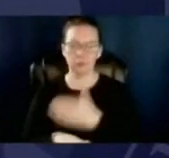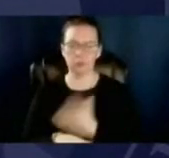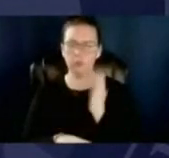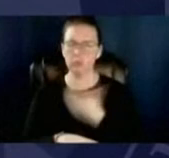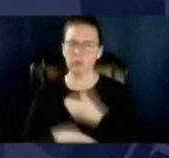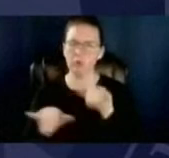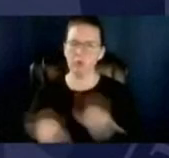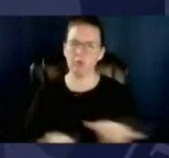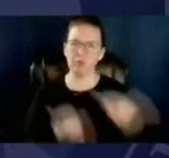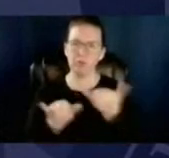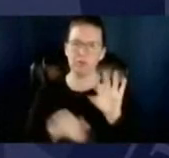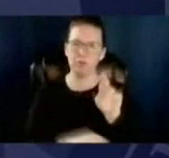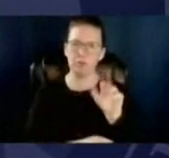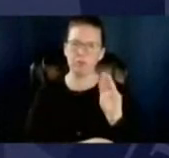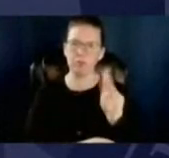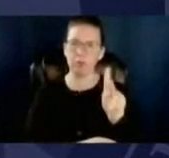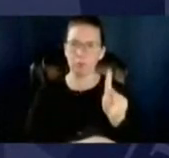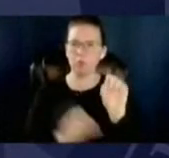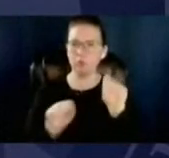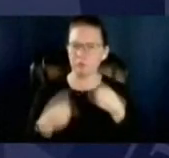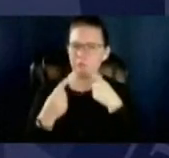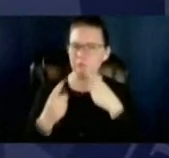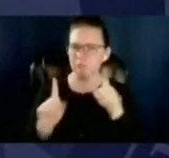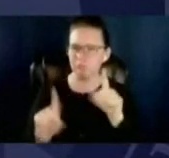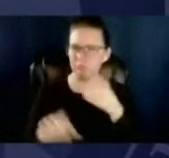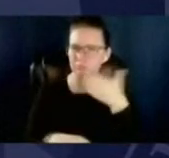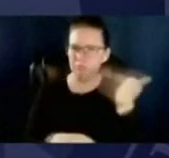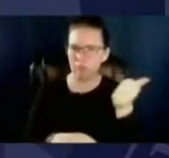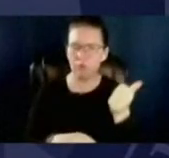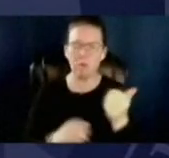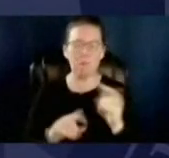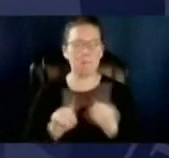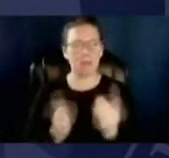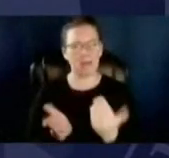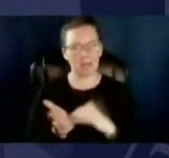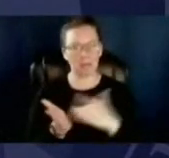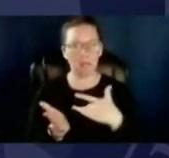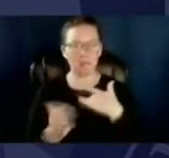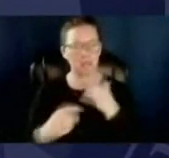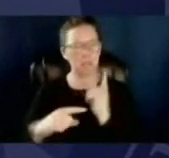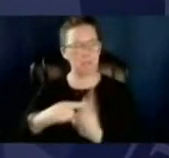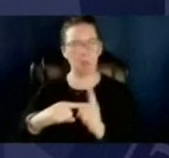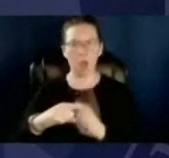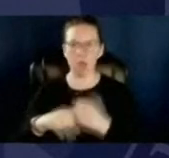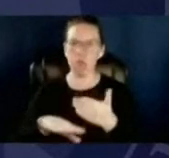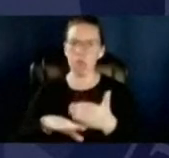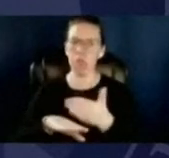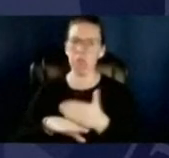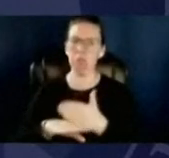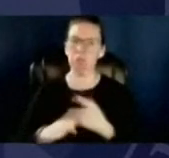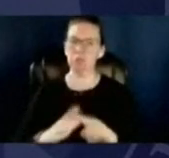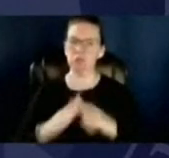But I feel encouraged that we have made a bit of progress, and I hope to make more.